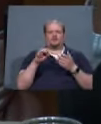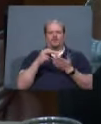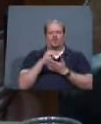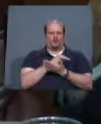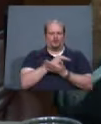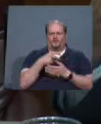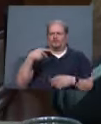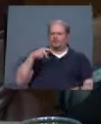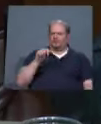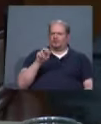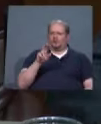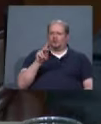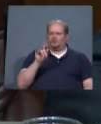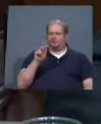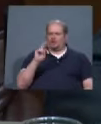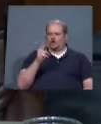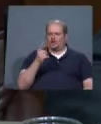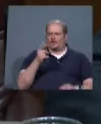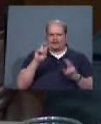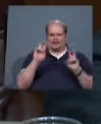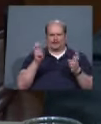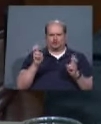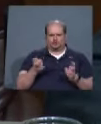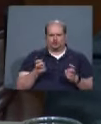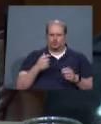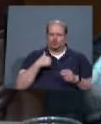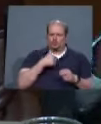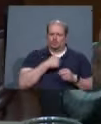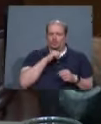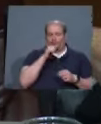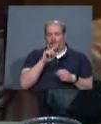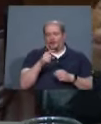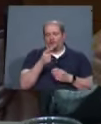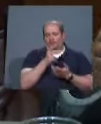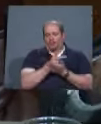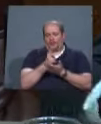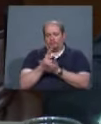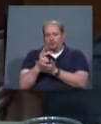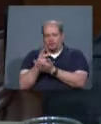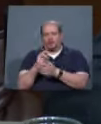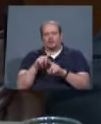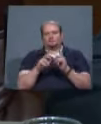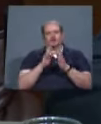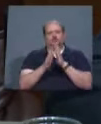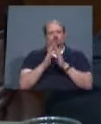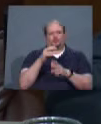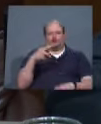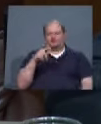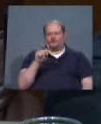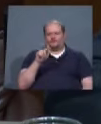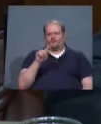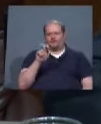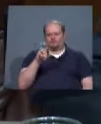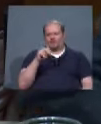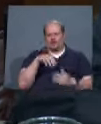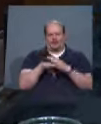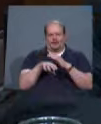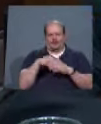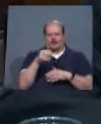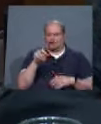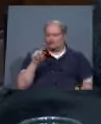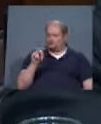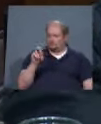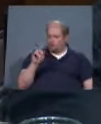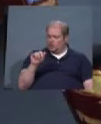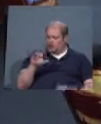review of the parking issue. We've not only parking but traffic patterns in and out of neighborhoods. So, Tony, if you want to